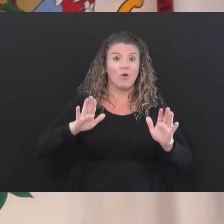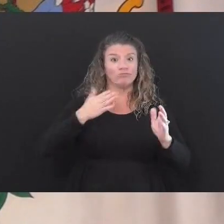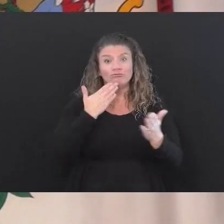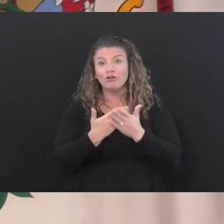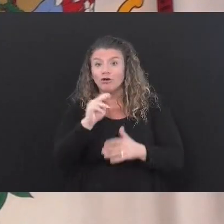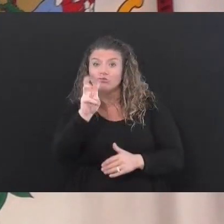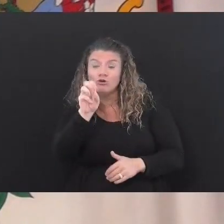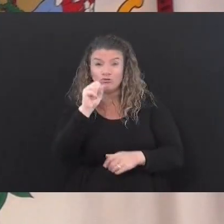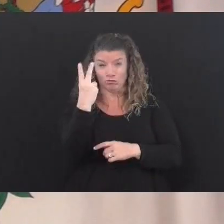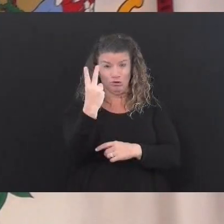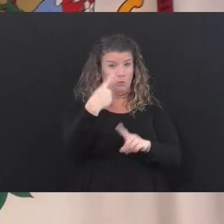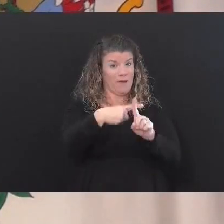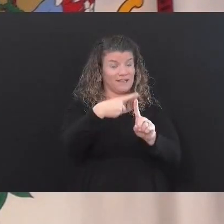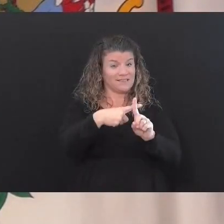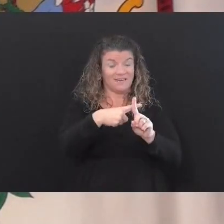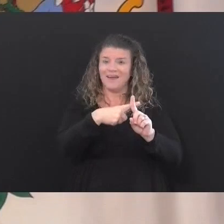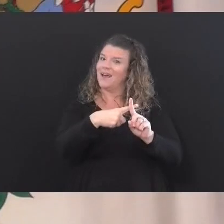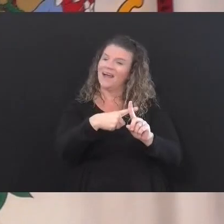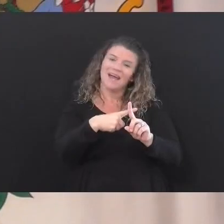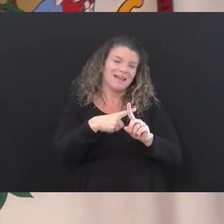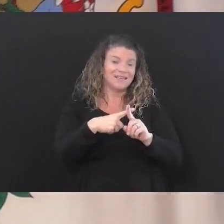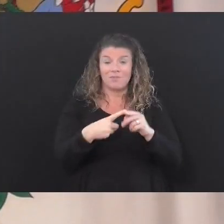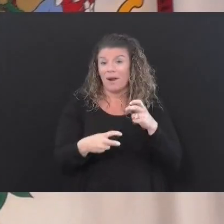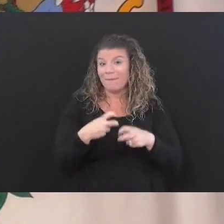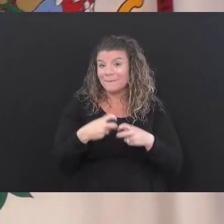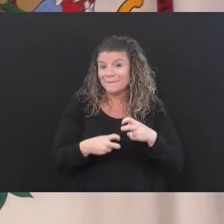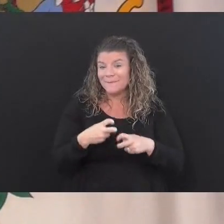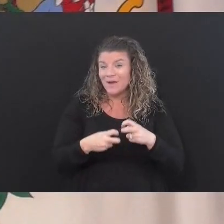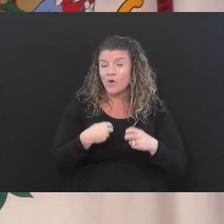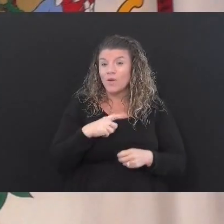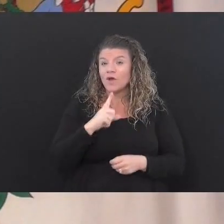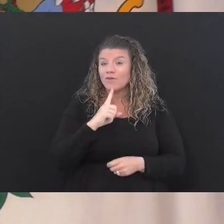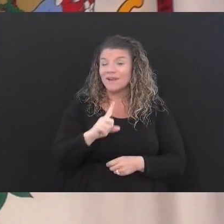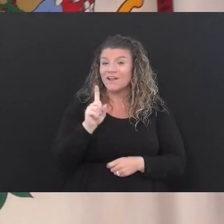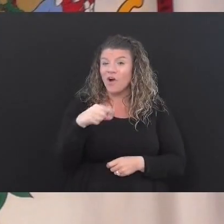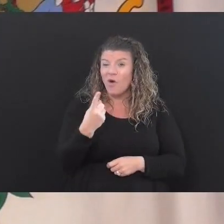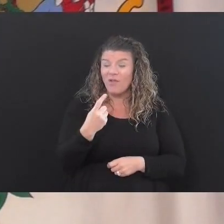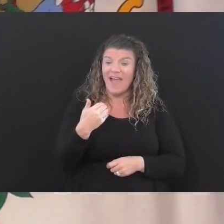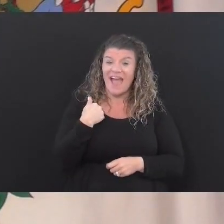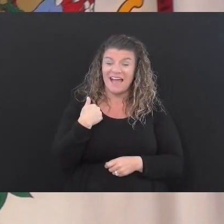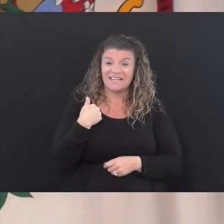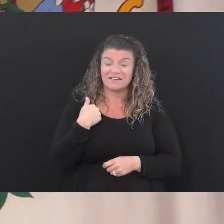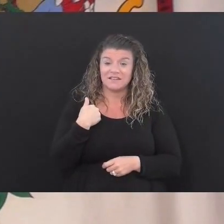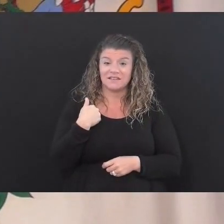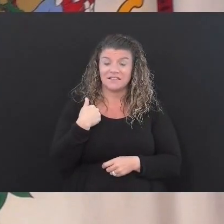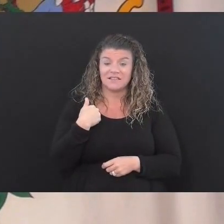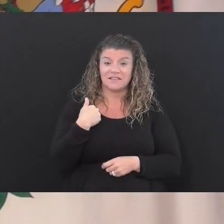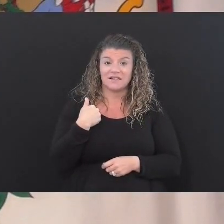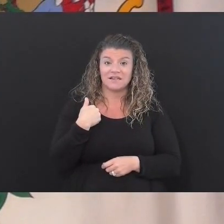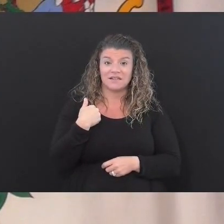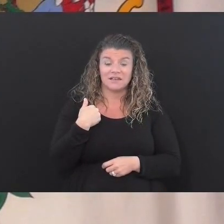fantastic, unbelievable. But the problem was we only really had about,